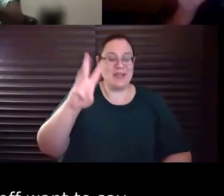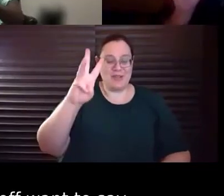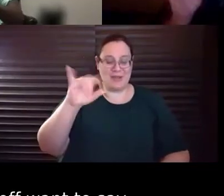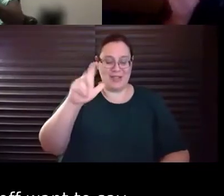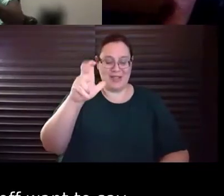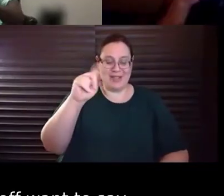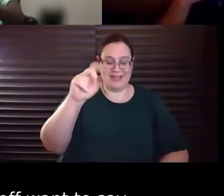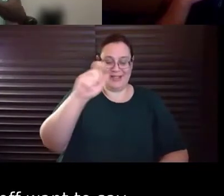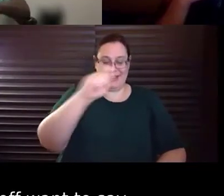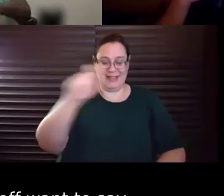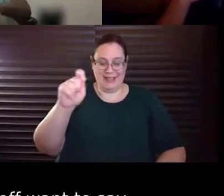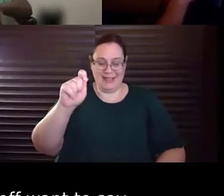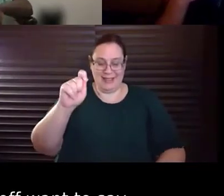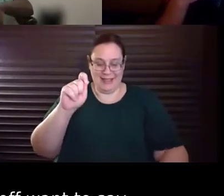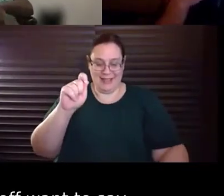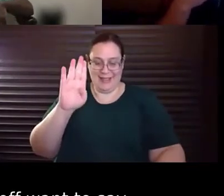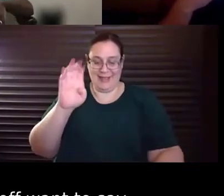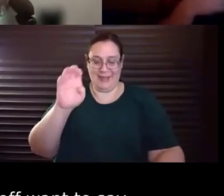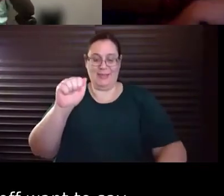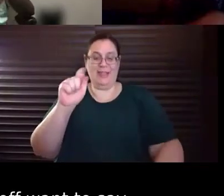Right. Well,